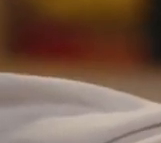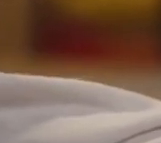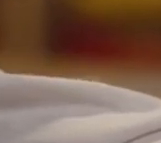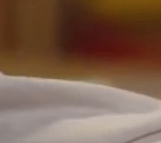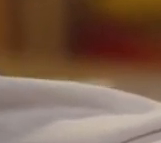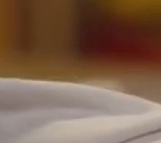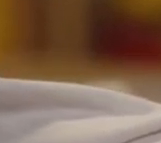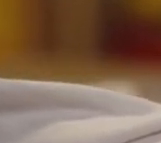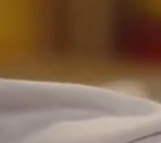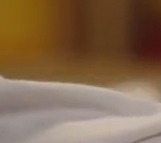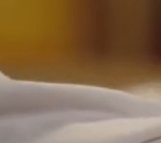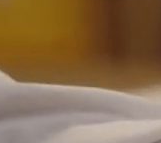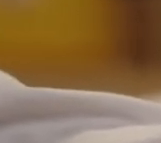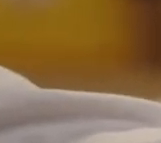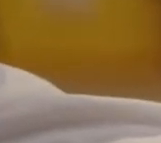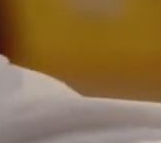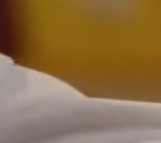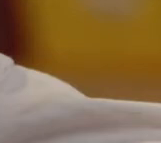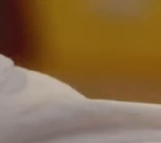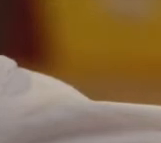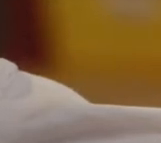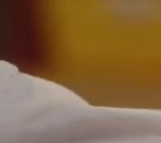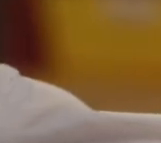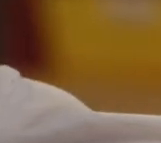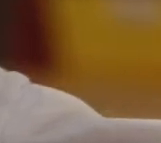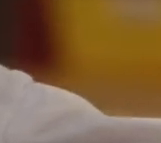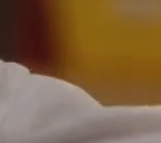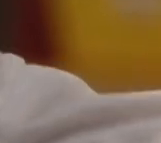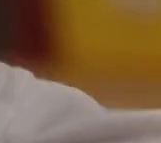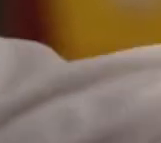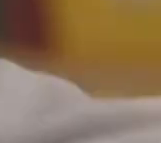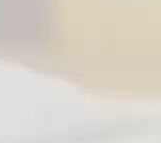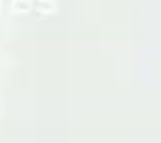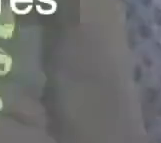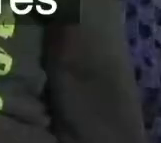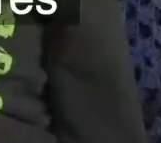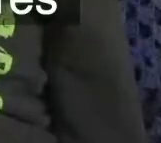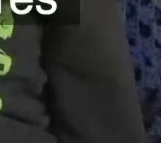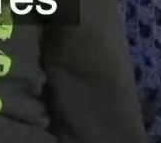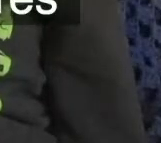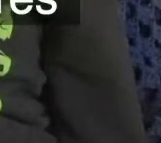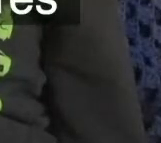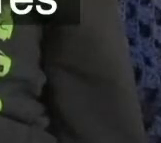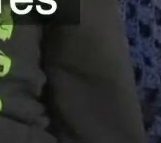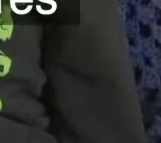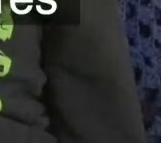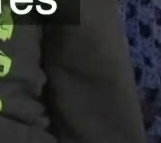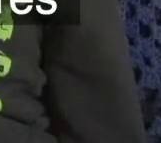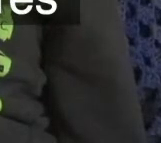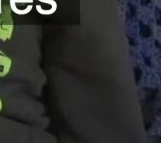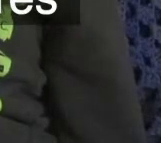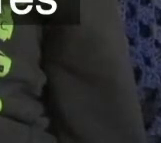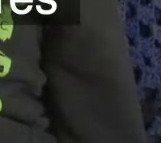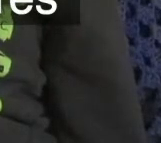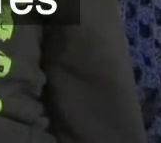gymnastics, athletics, yoga, and GAN and loads more. And as James rightfully said,